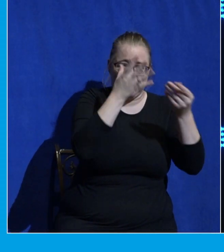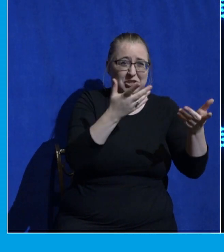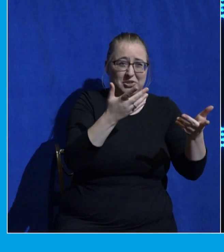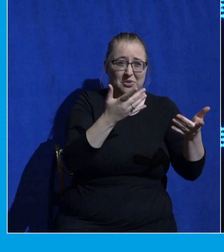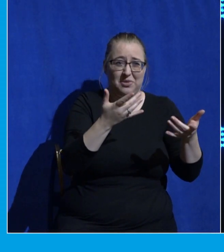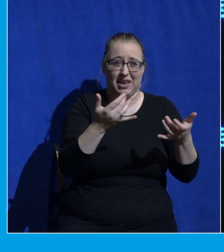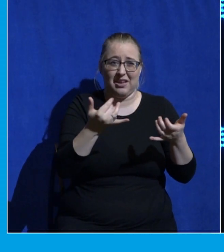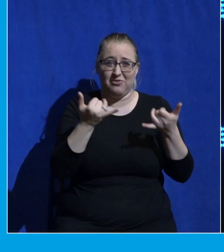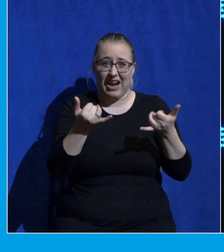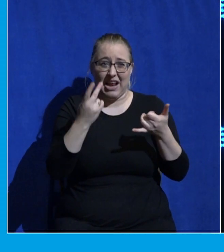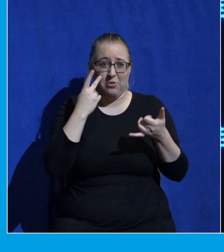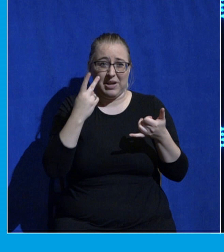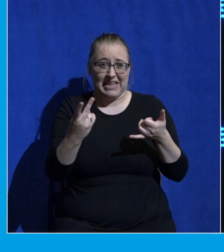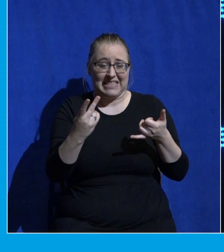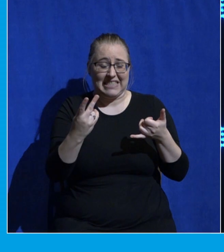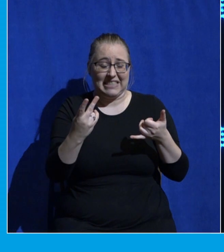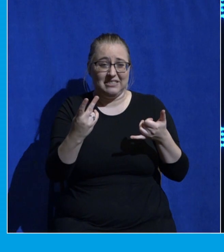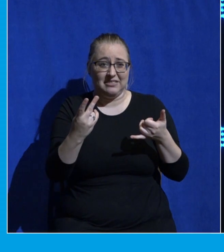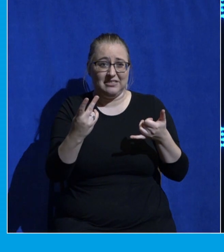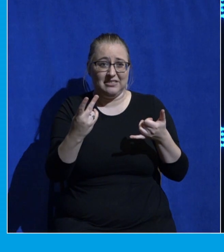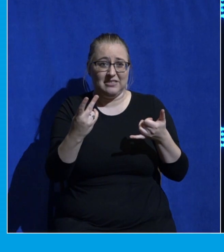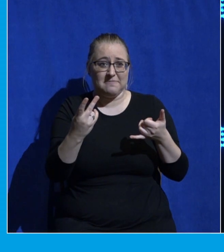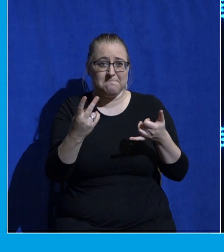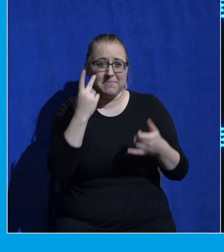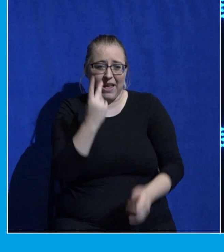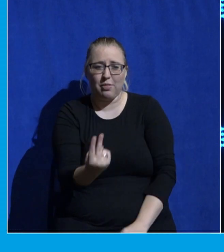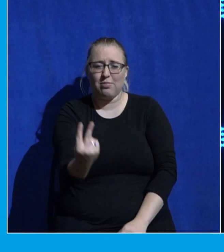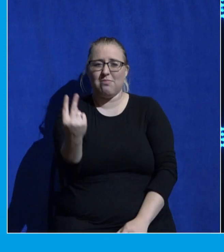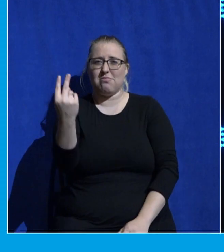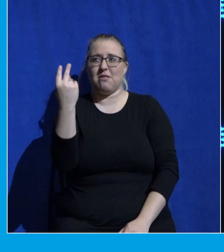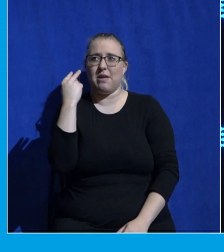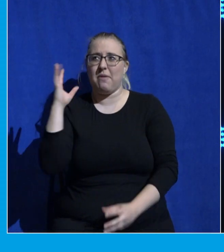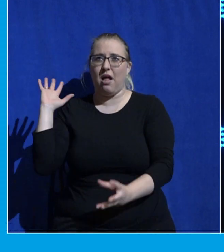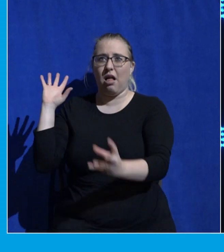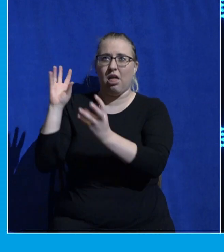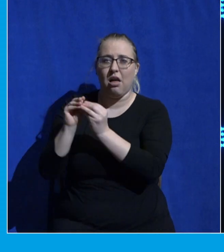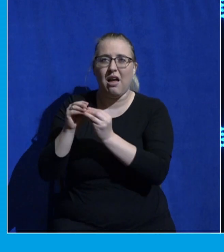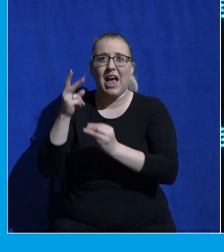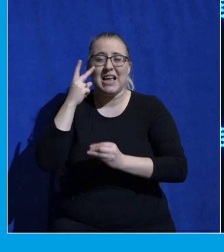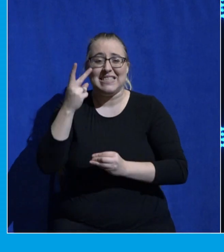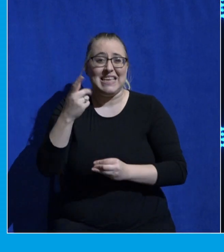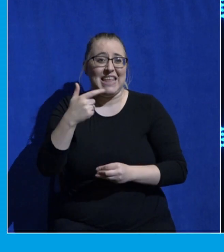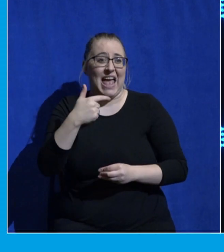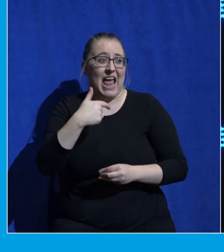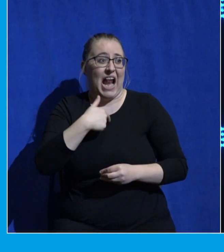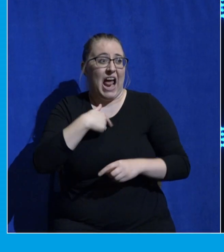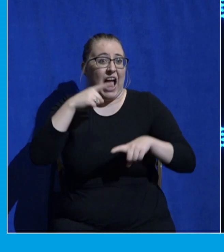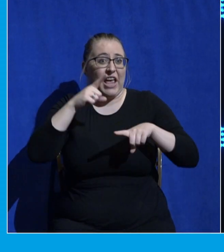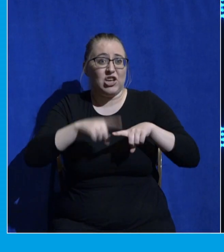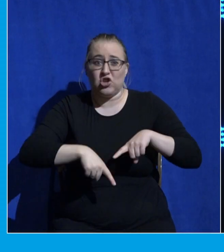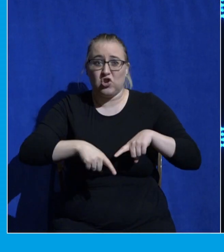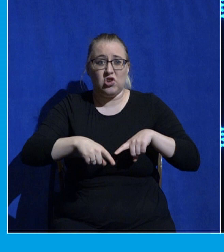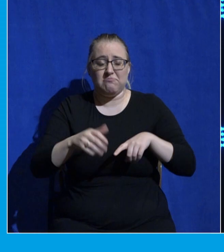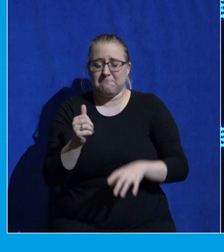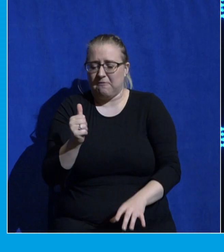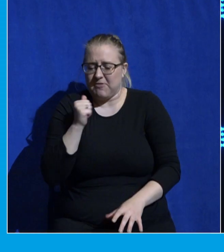121 and this first line of the psalm, now I see that my refusal to admit that I need help was not a sign of fearlessness, it was a